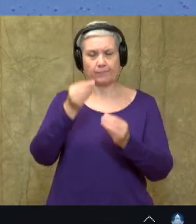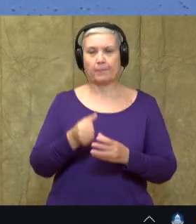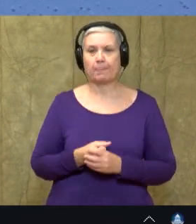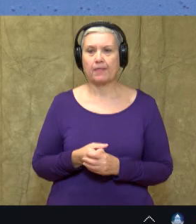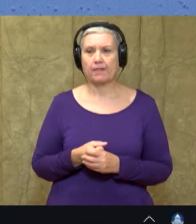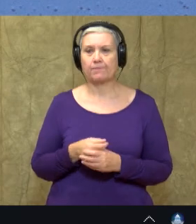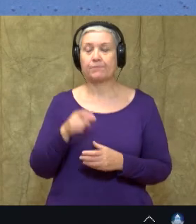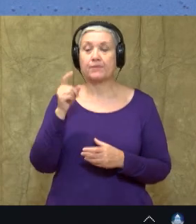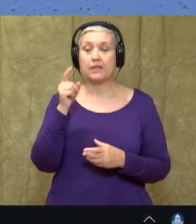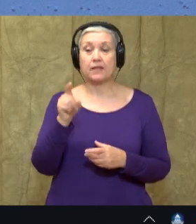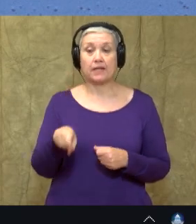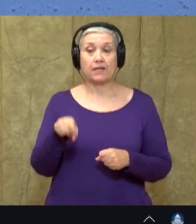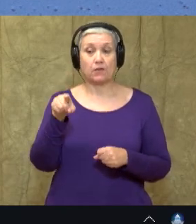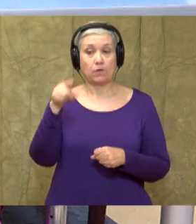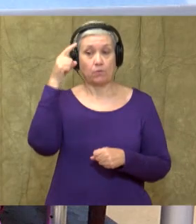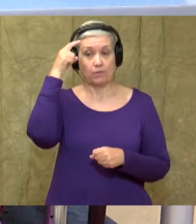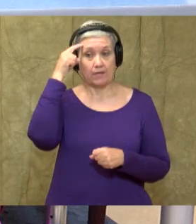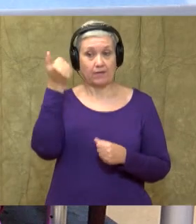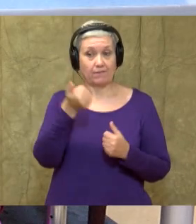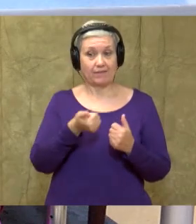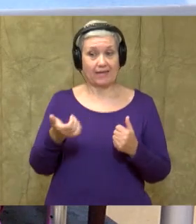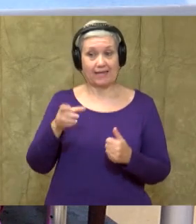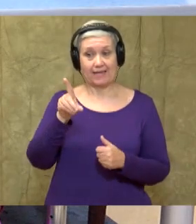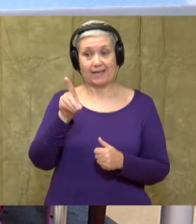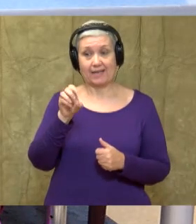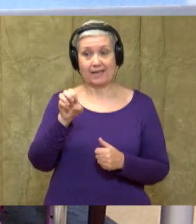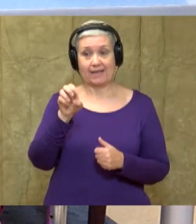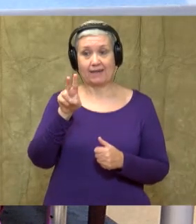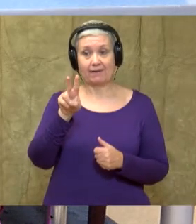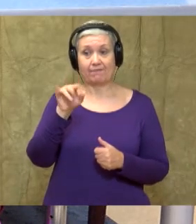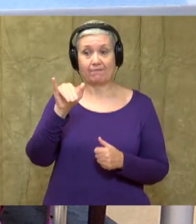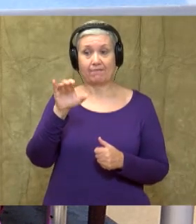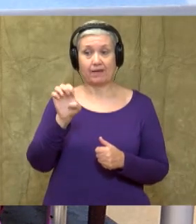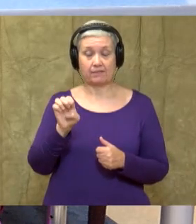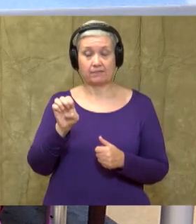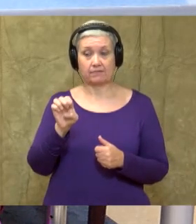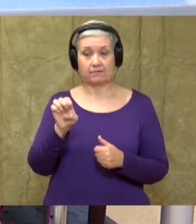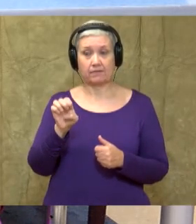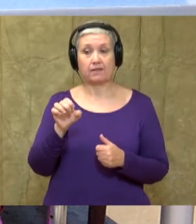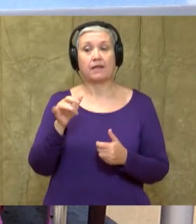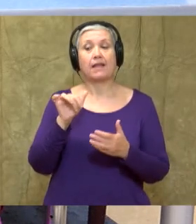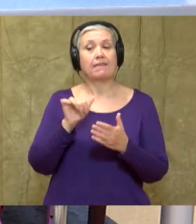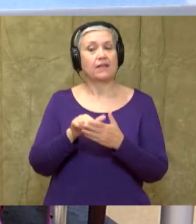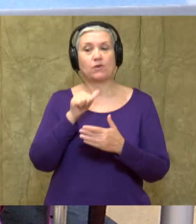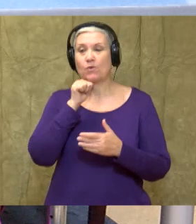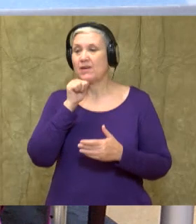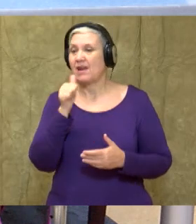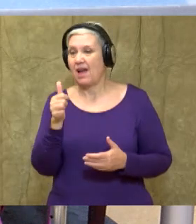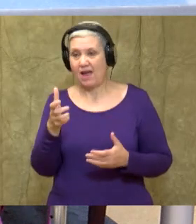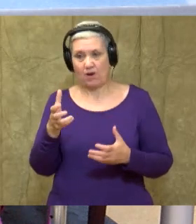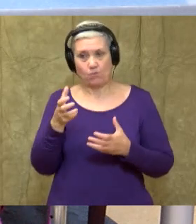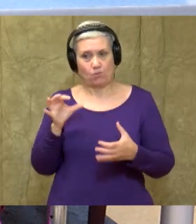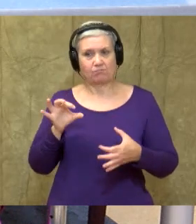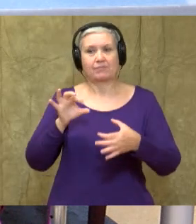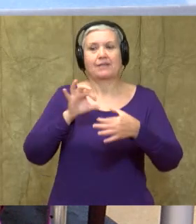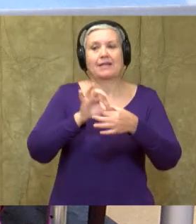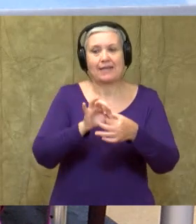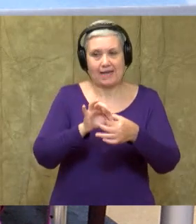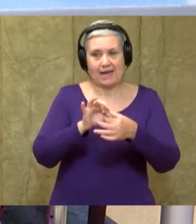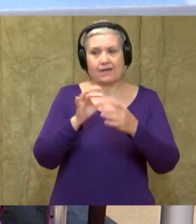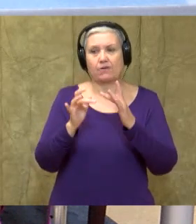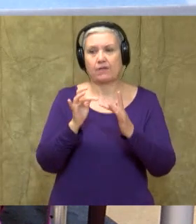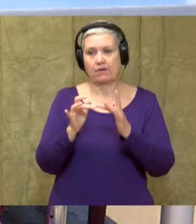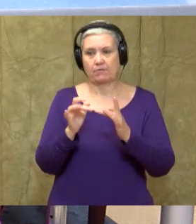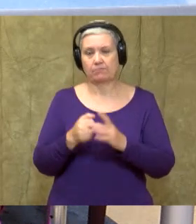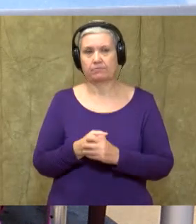Can you think of any devices that you use which you would not want to connect to the internet? Can